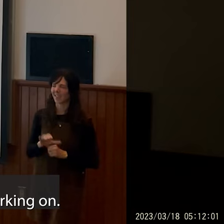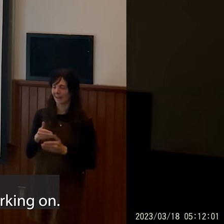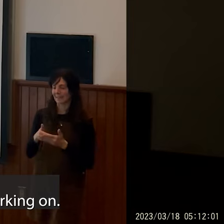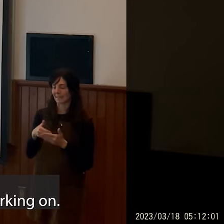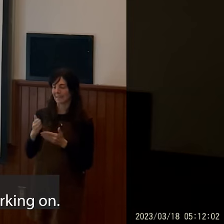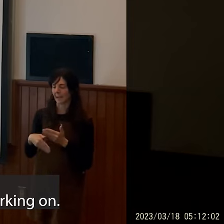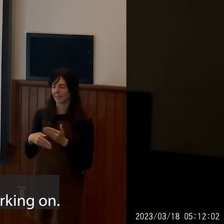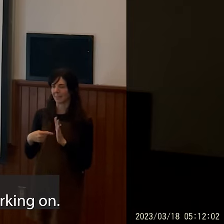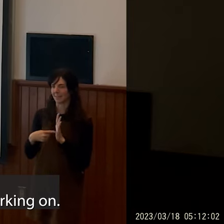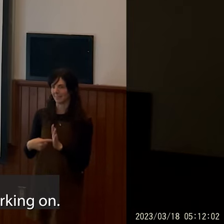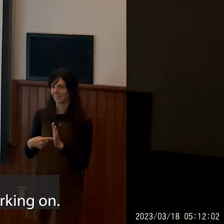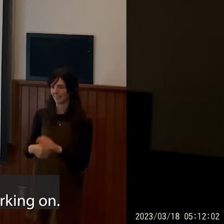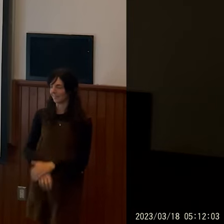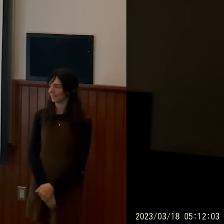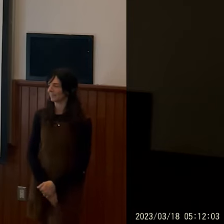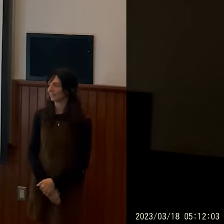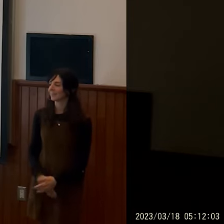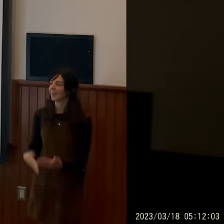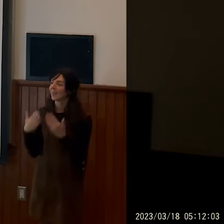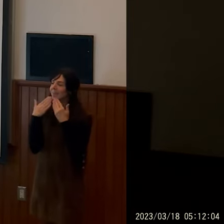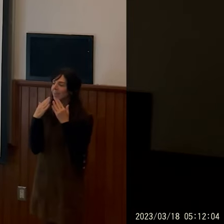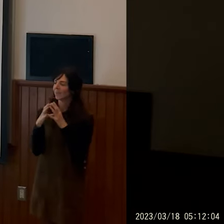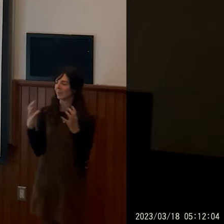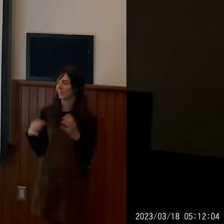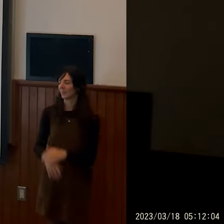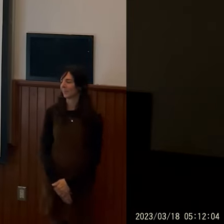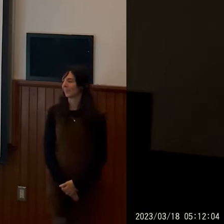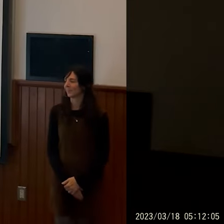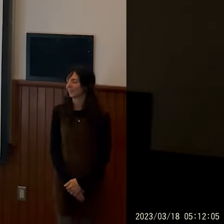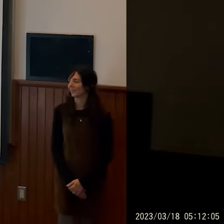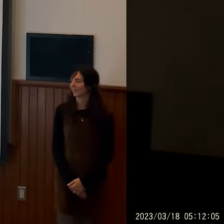next season I'm working on. Thank you very much.